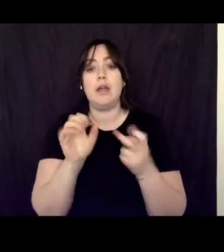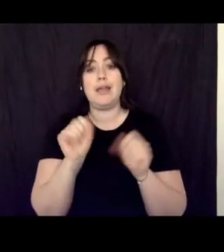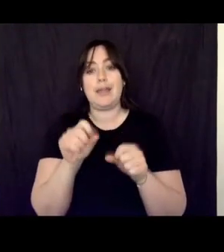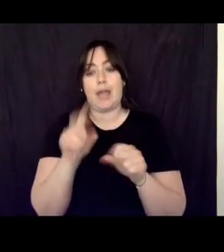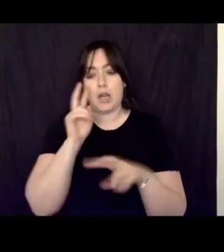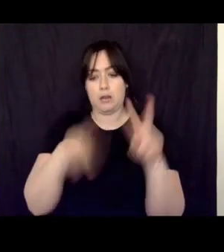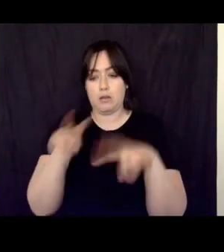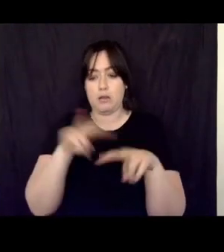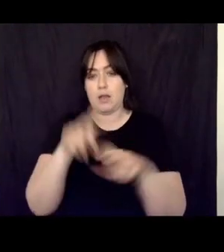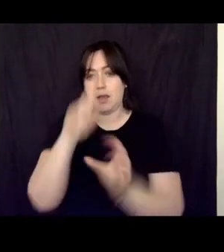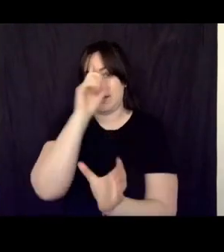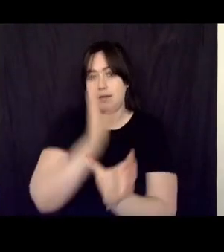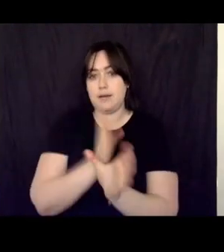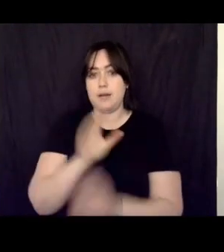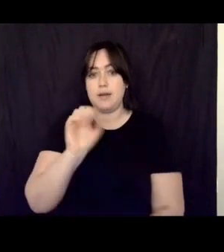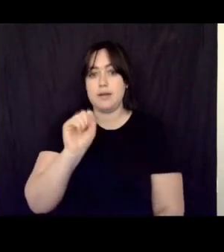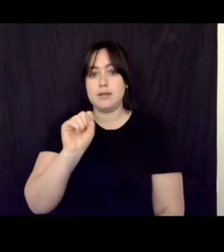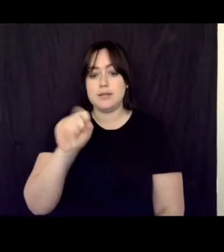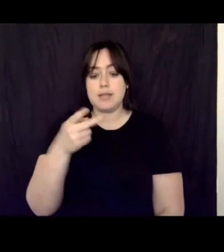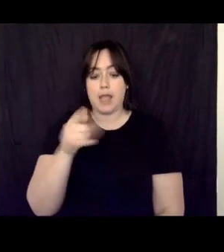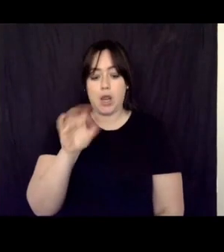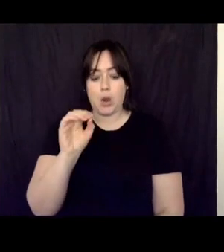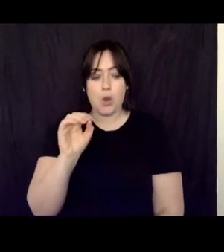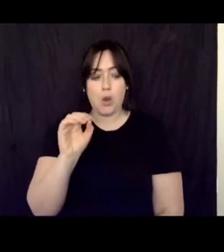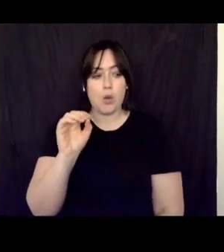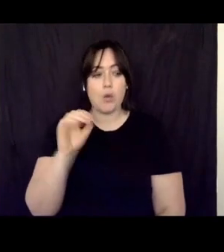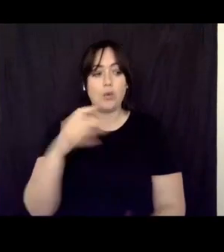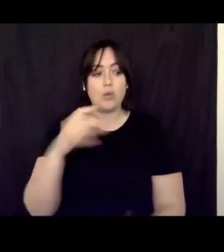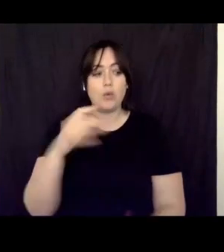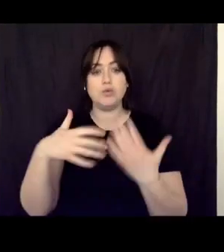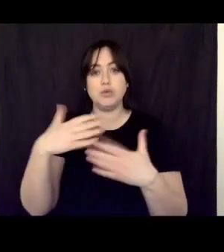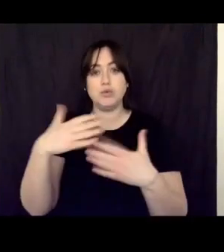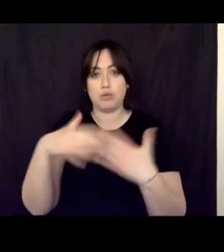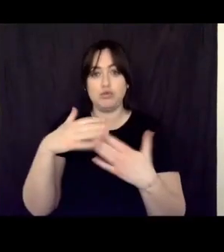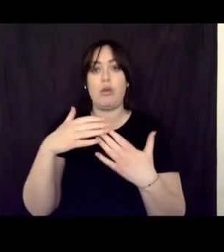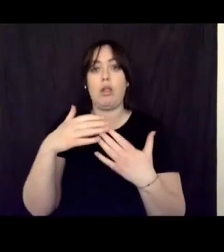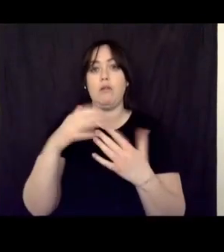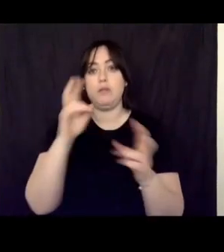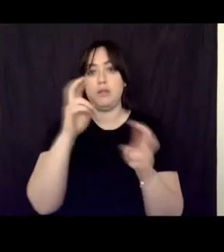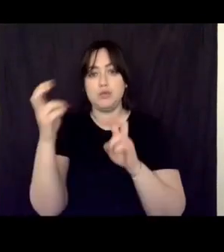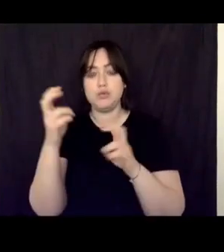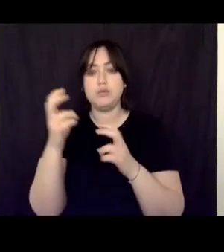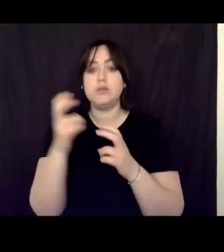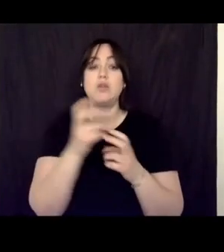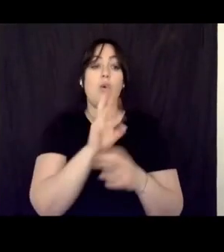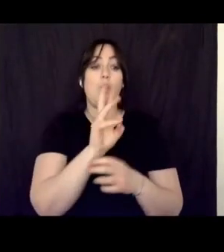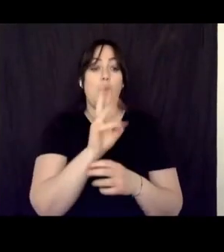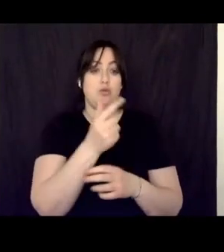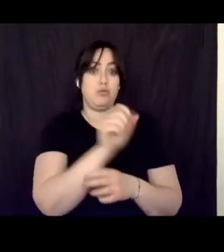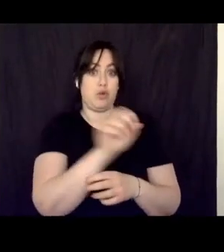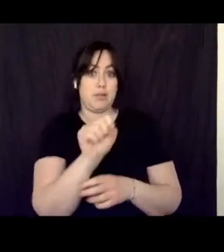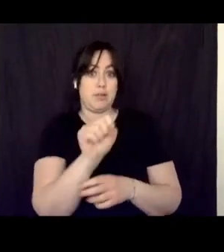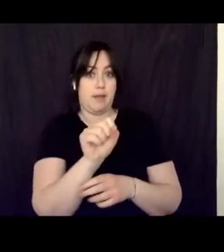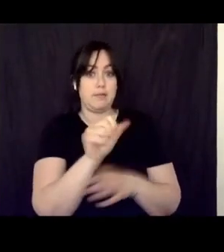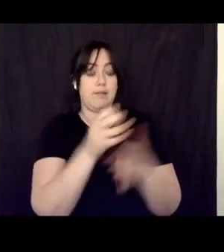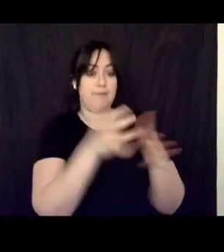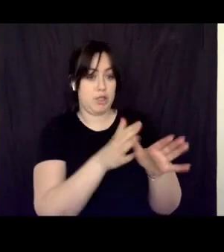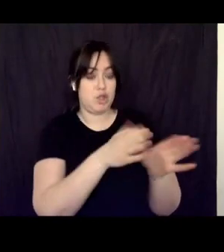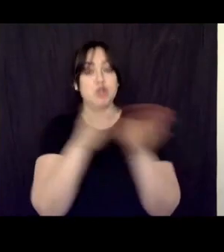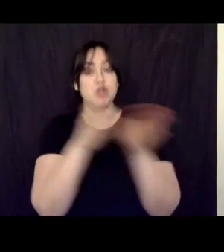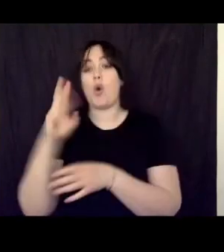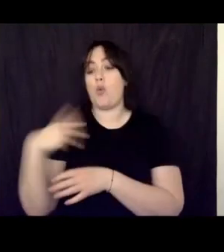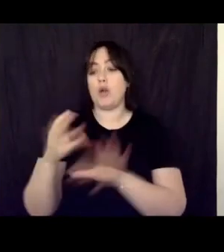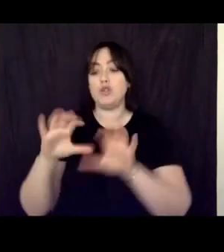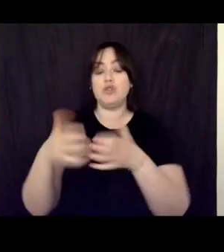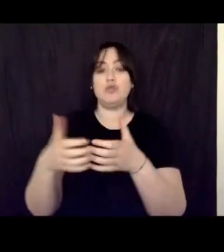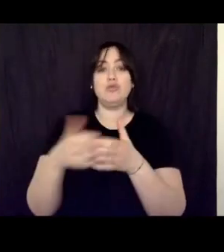psychosocial issues. So after doing the Washington Group short set, the Washington Group developed an extended set that got